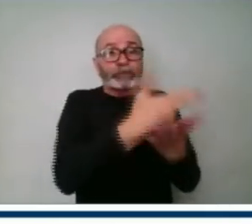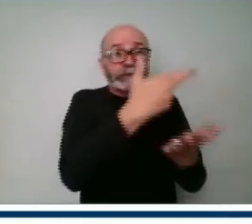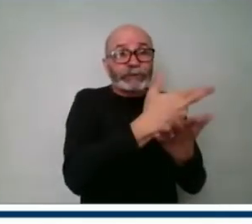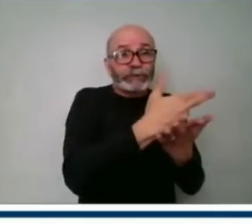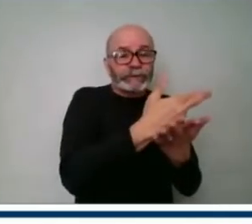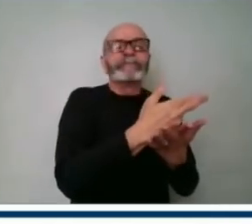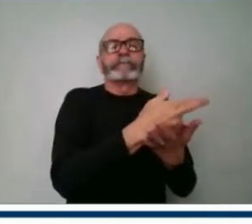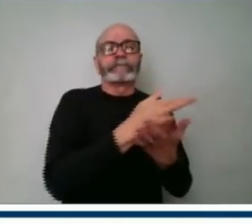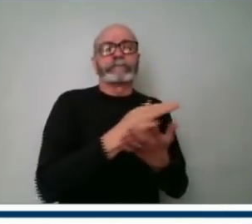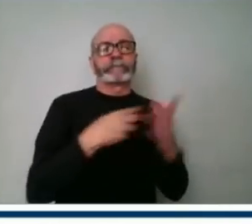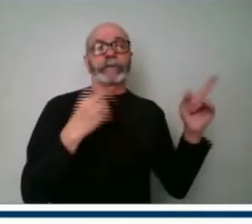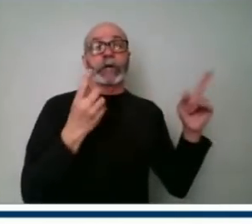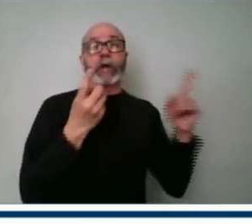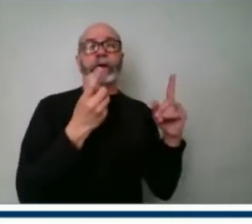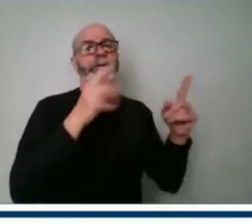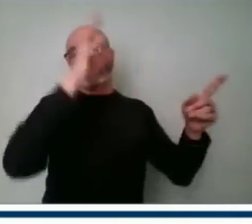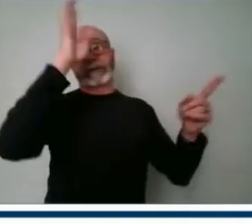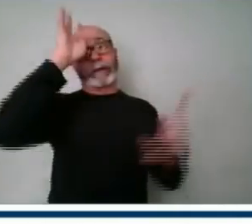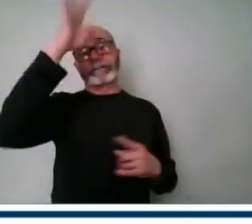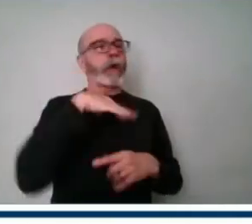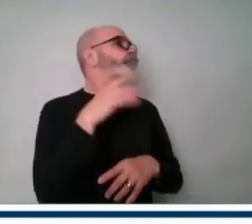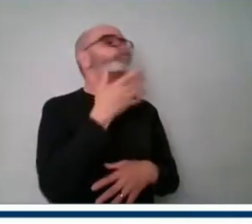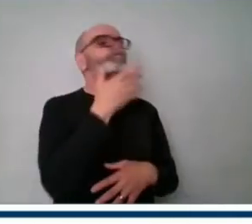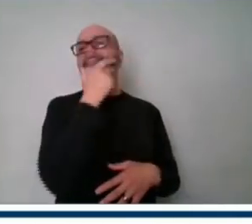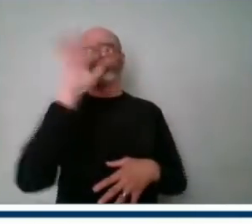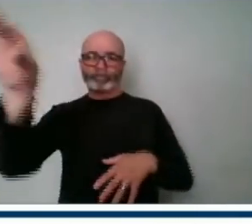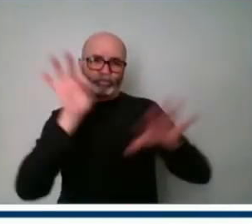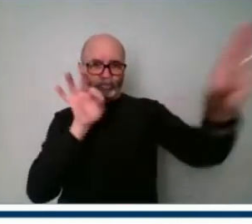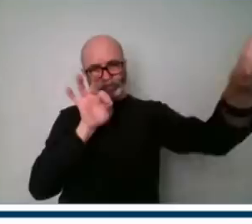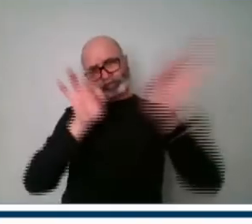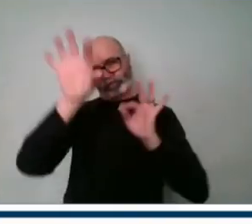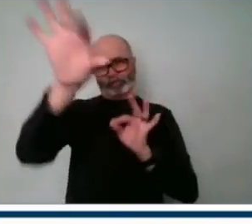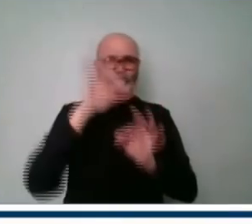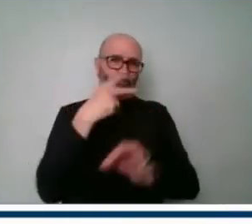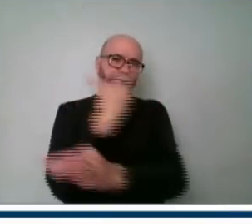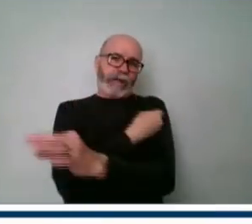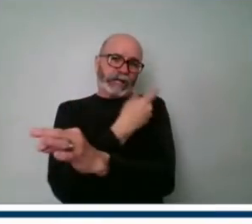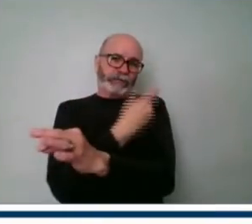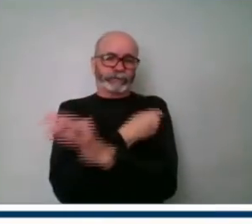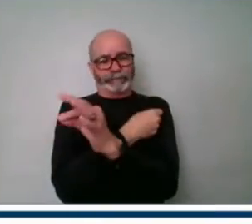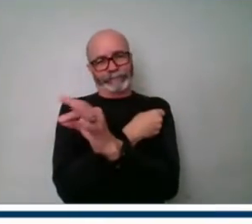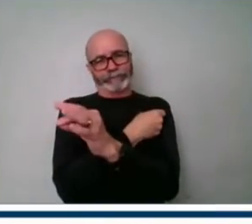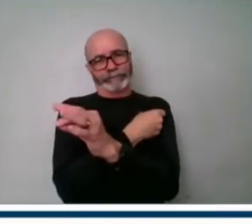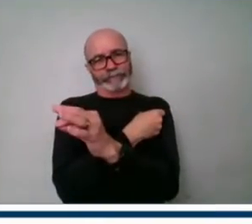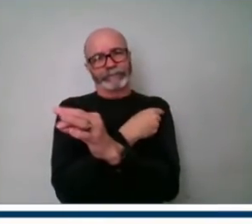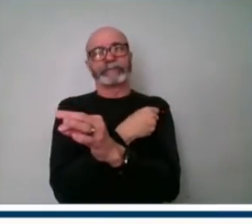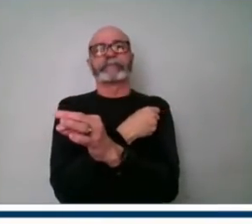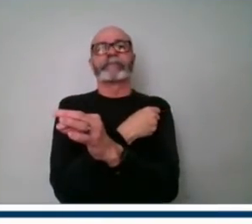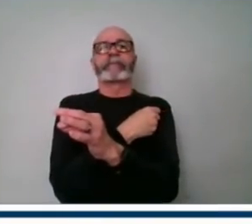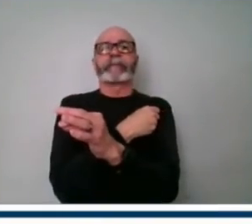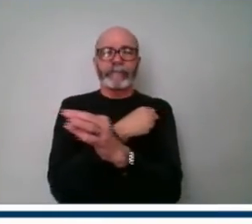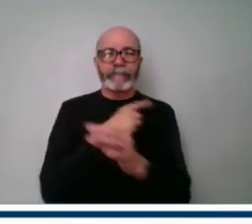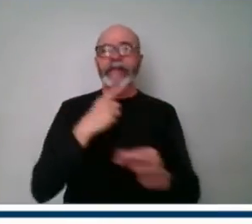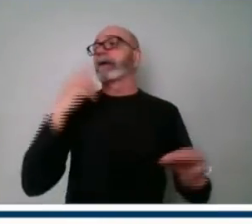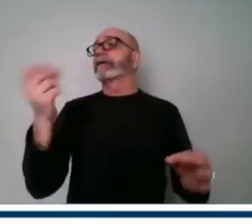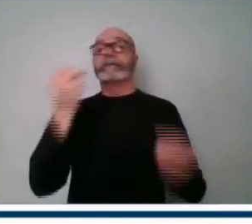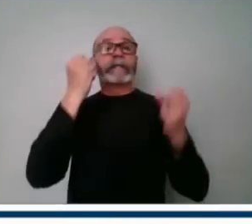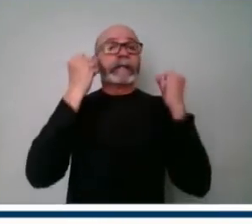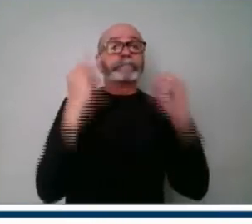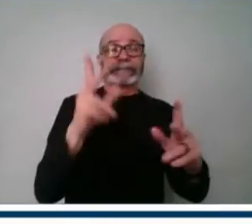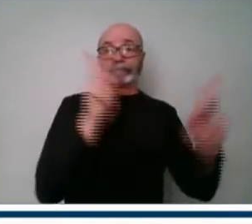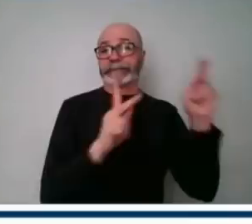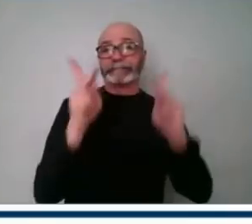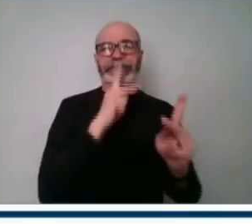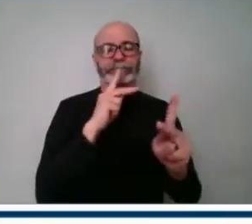give vaccine. We have large numbers of people that are administering vaccine. We're also doing this within our vaccine supply. But again, you'll